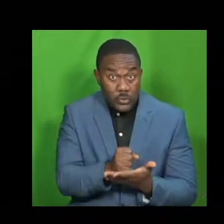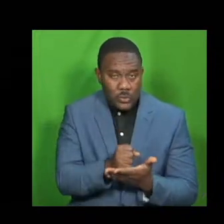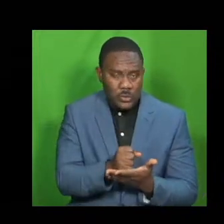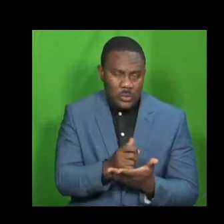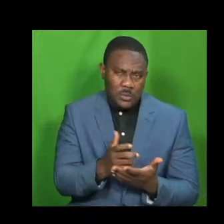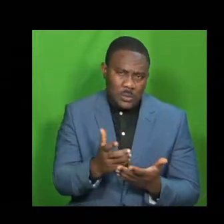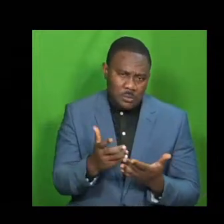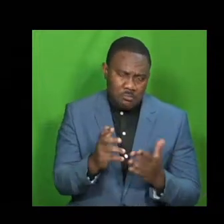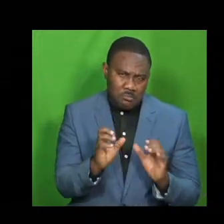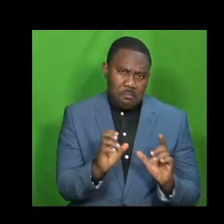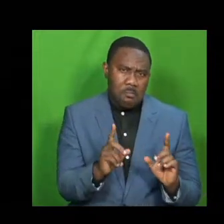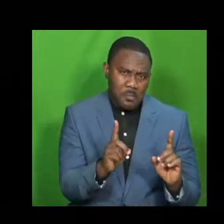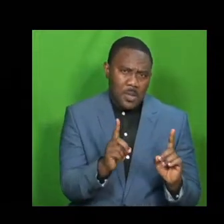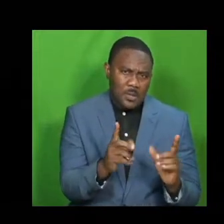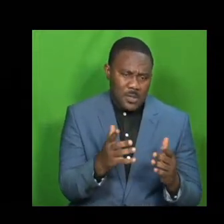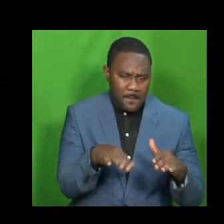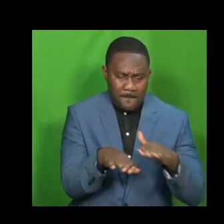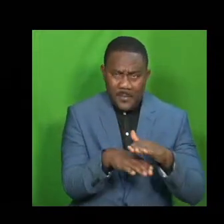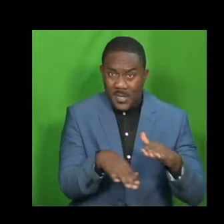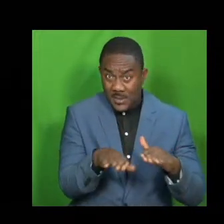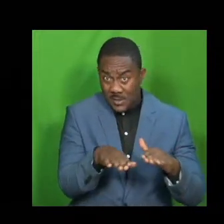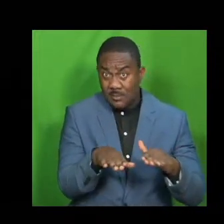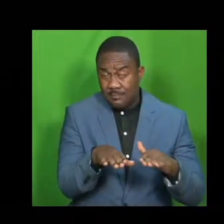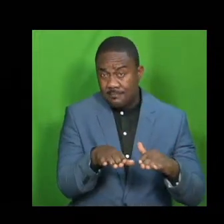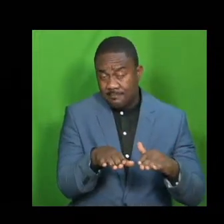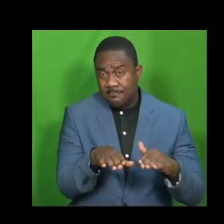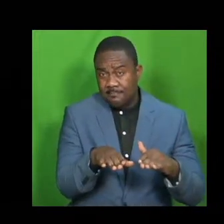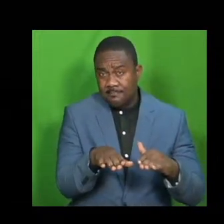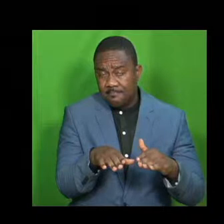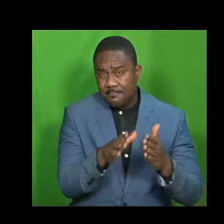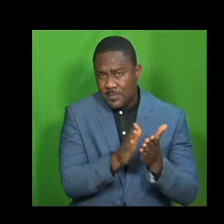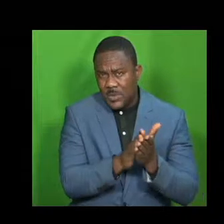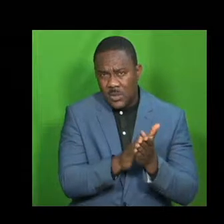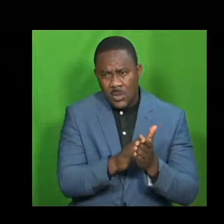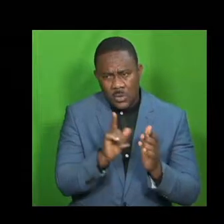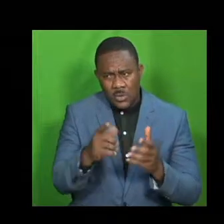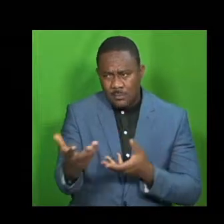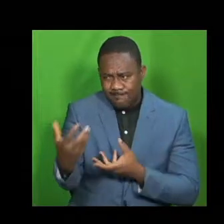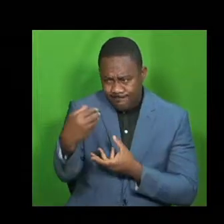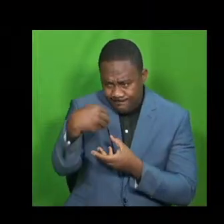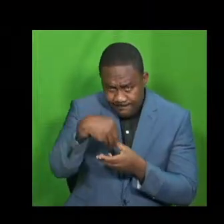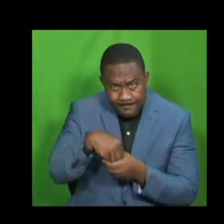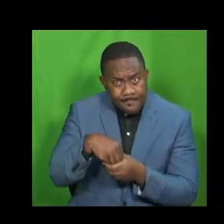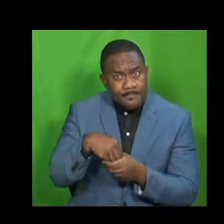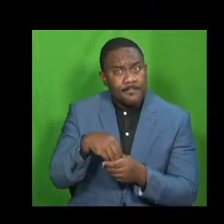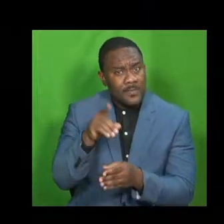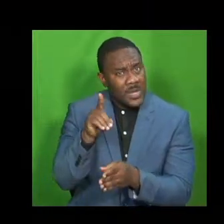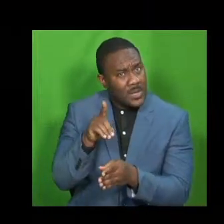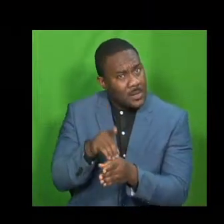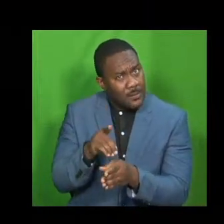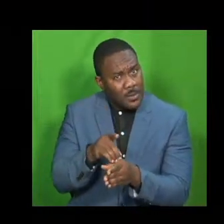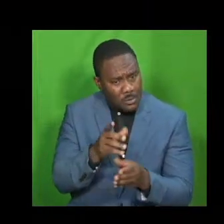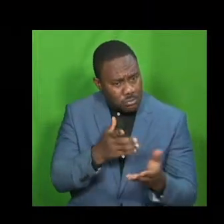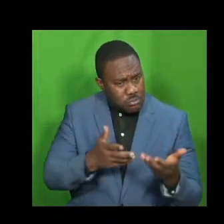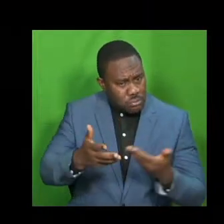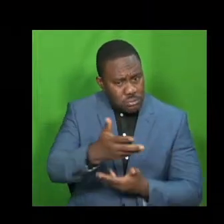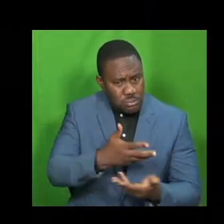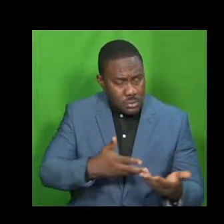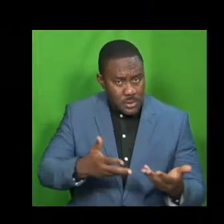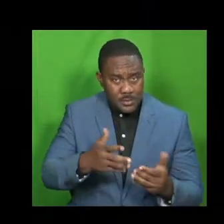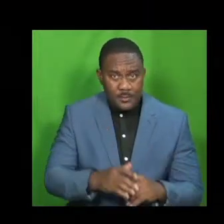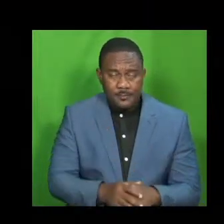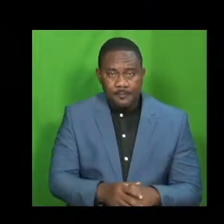the educational setting at the basic level, we should fuse the physically challenged and the non-physically challenged. In